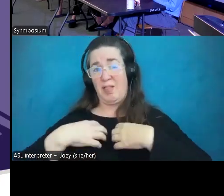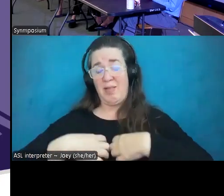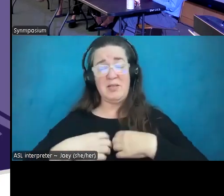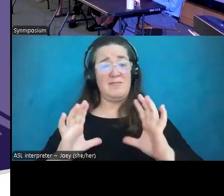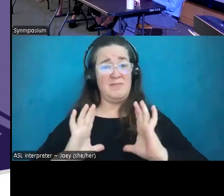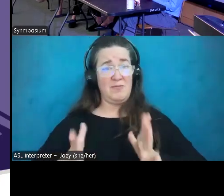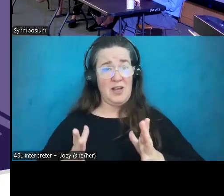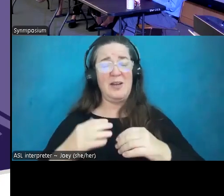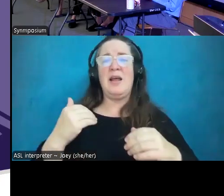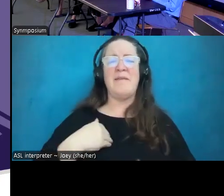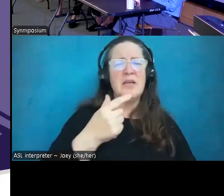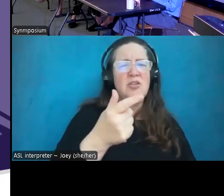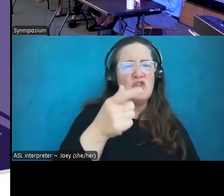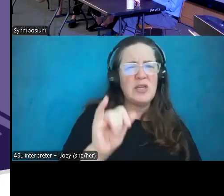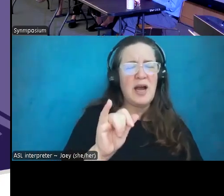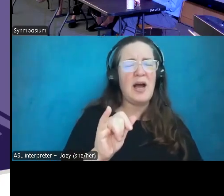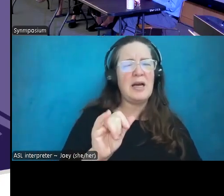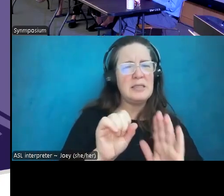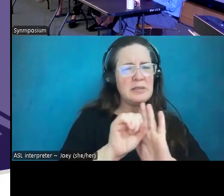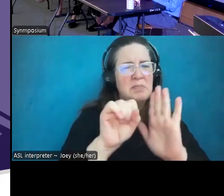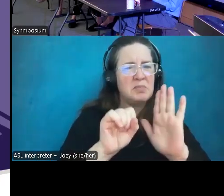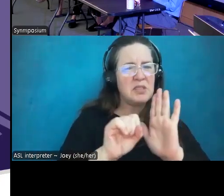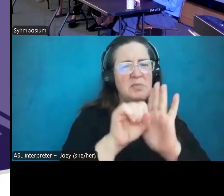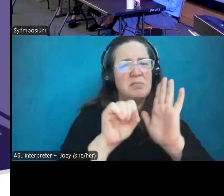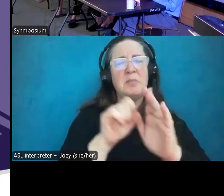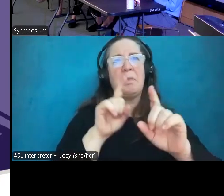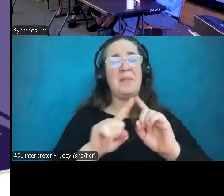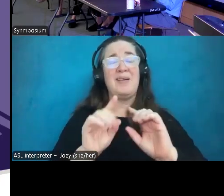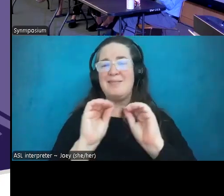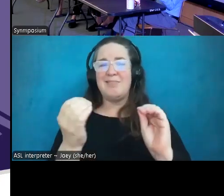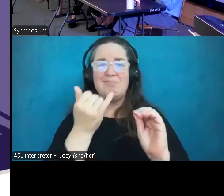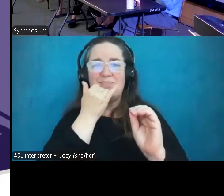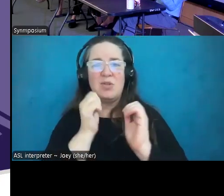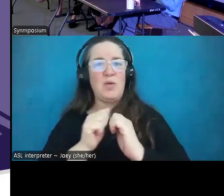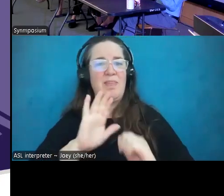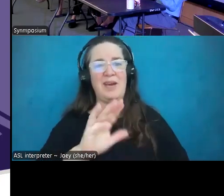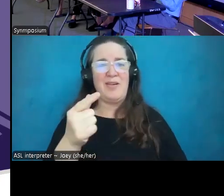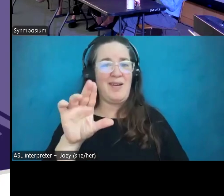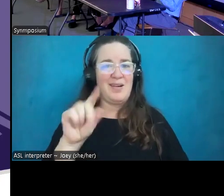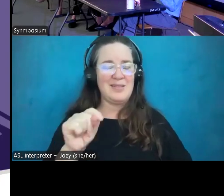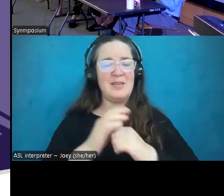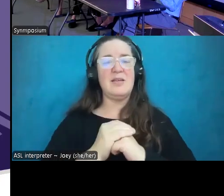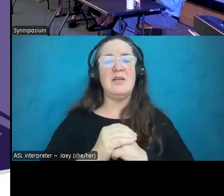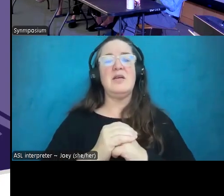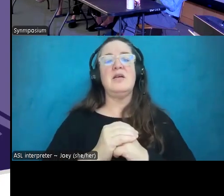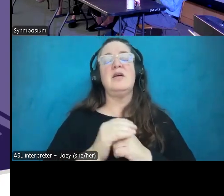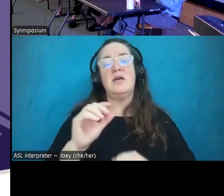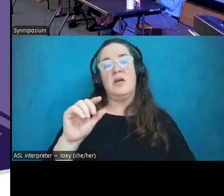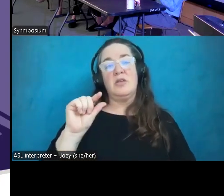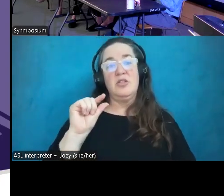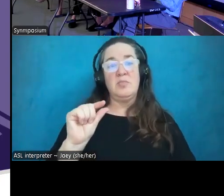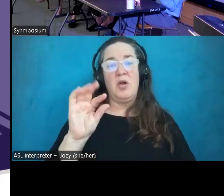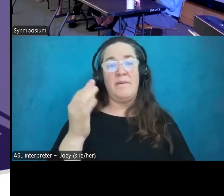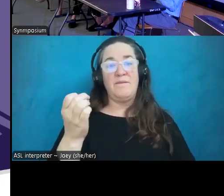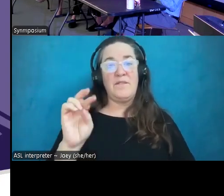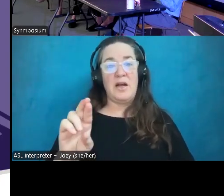all these organs depend on innervation to function, right? So just like a small fiber neuropathy affecting the autonomic and